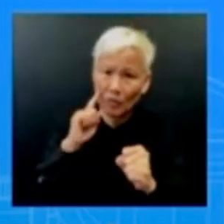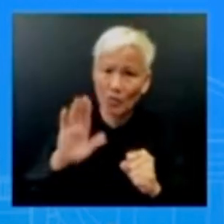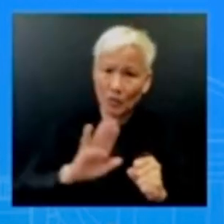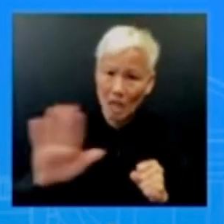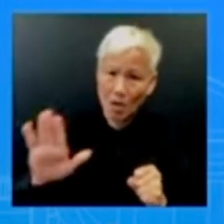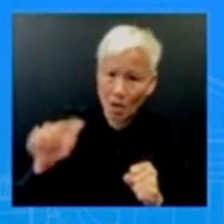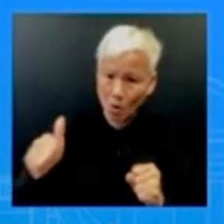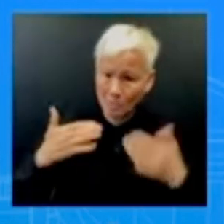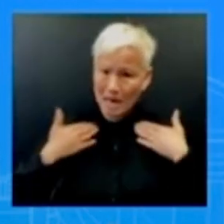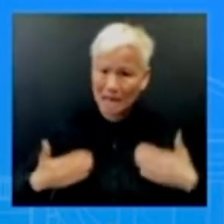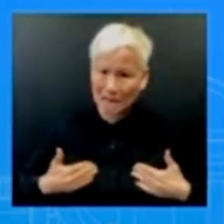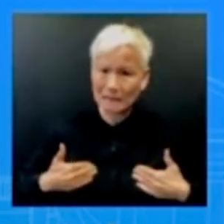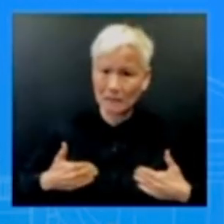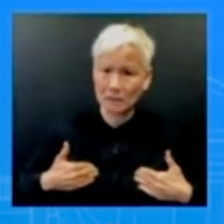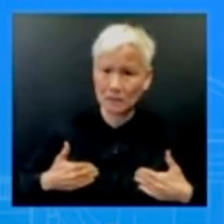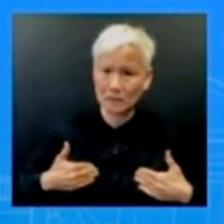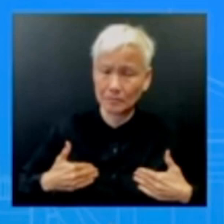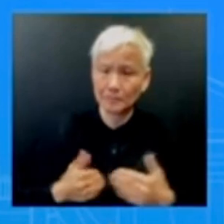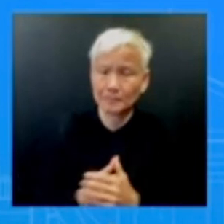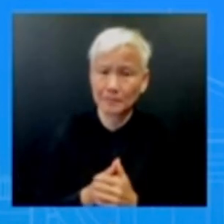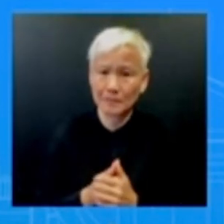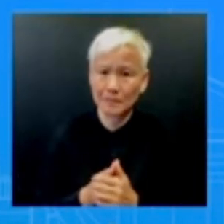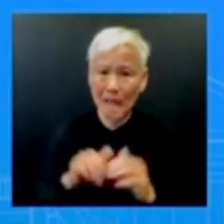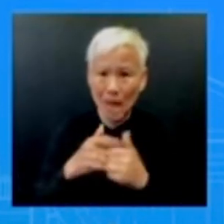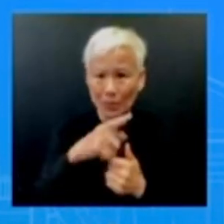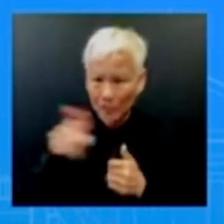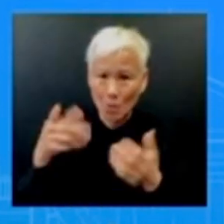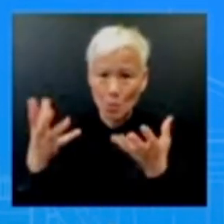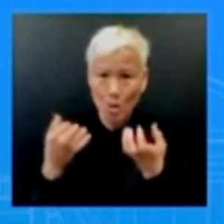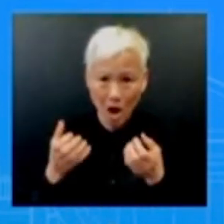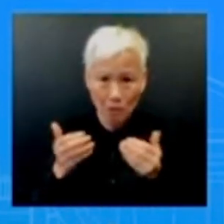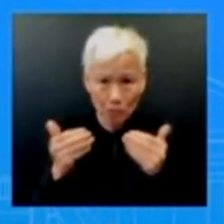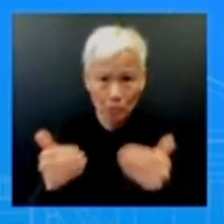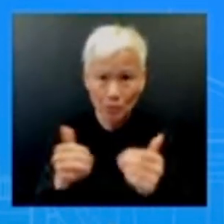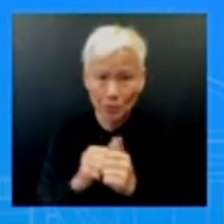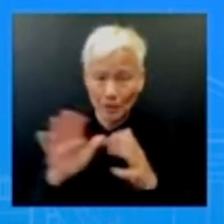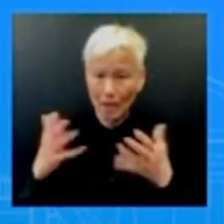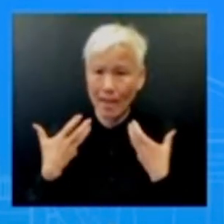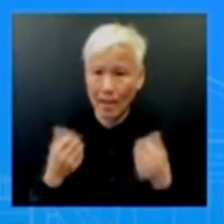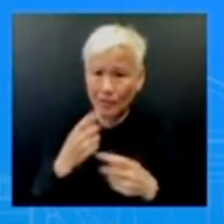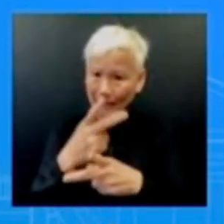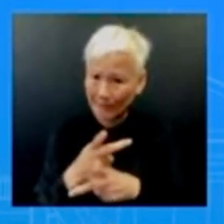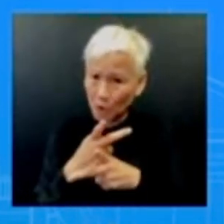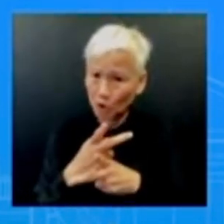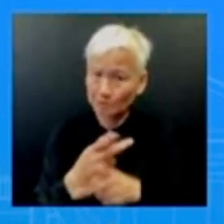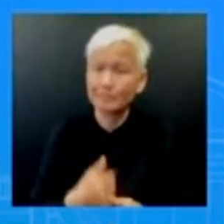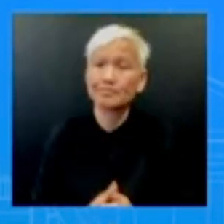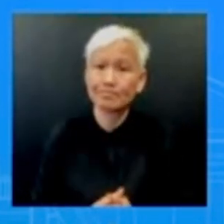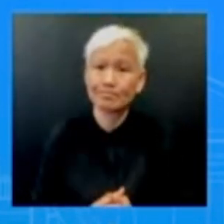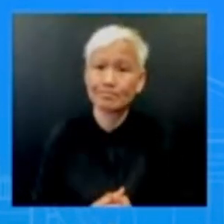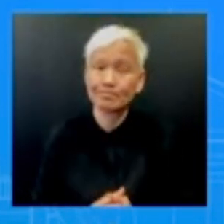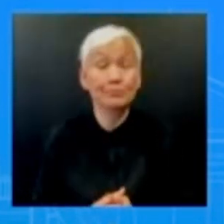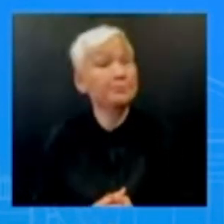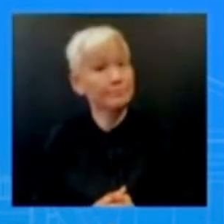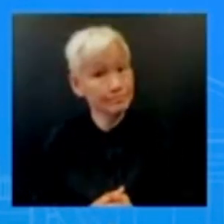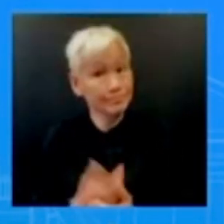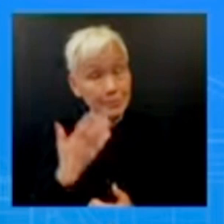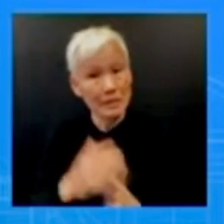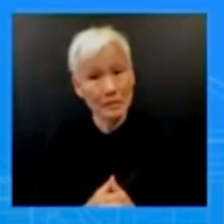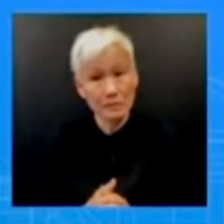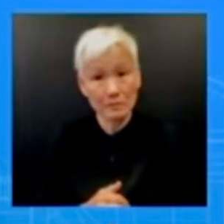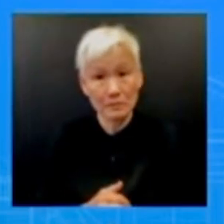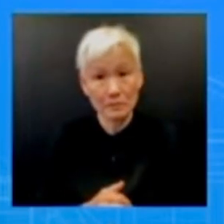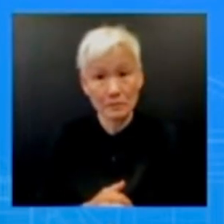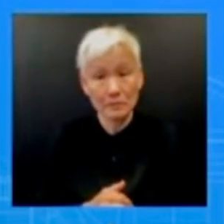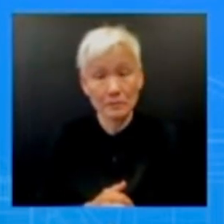they want to proceed and move forward with health care. Okay. Go ahead, Ariel. Thank you so much. so much. Tomorrow, the president